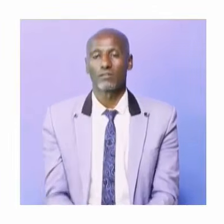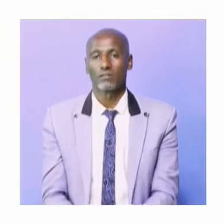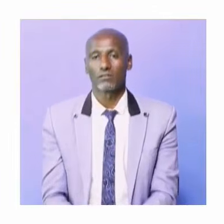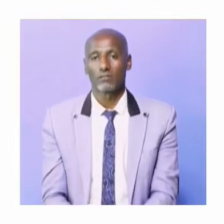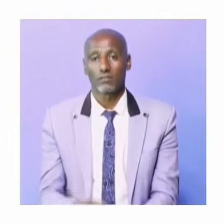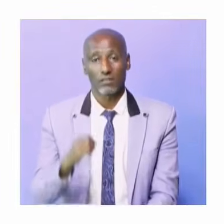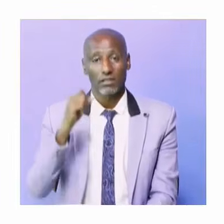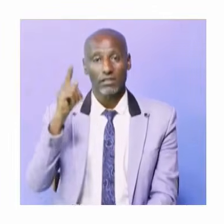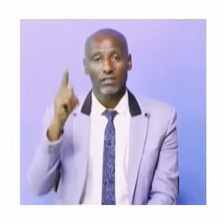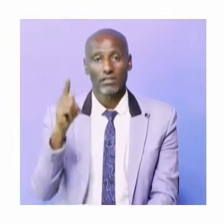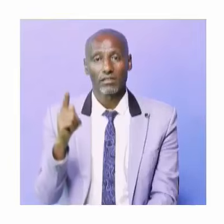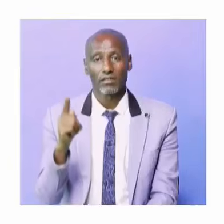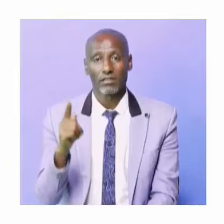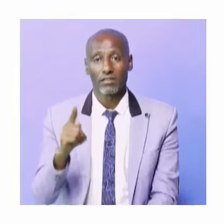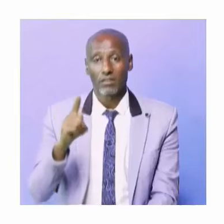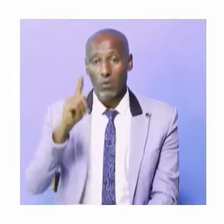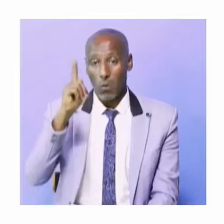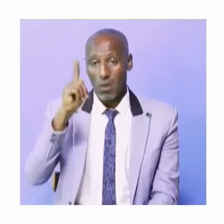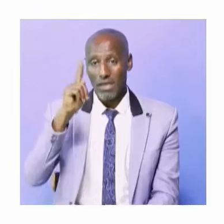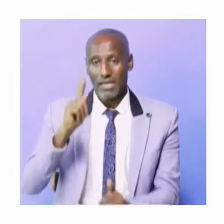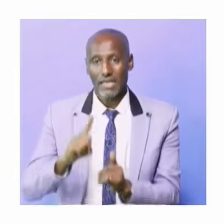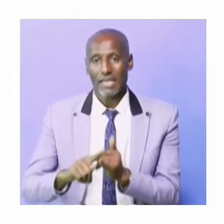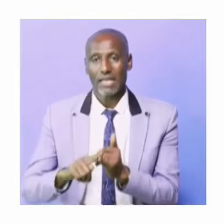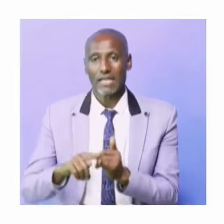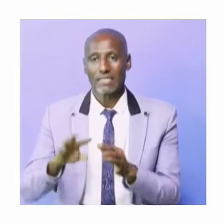Okay? One last sentence.